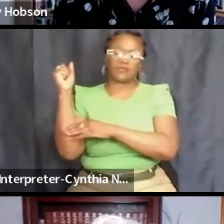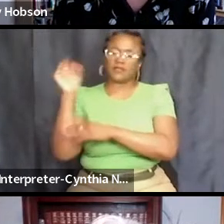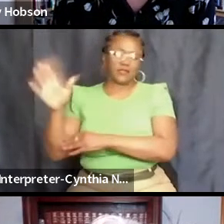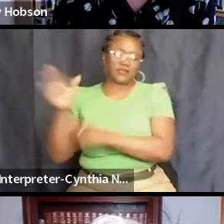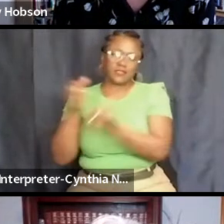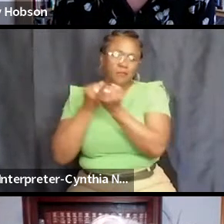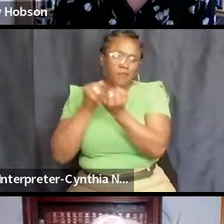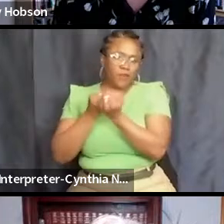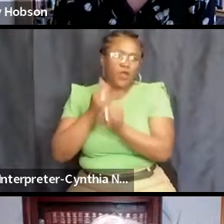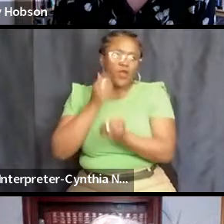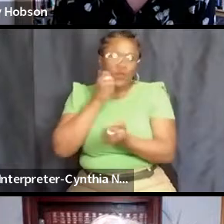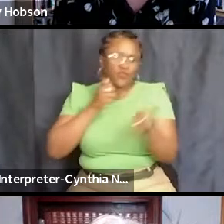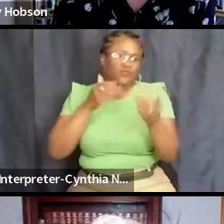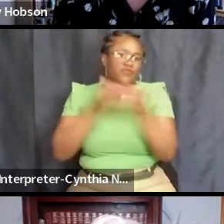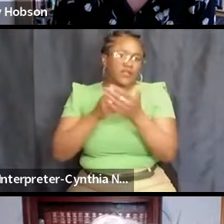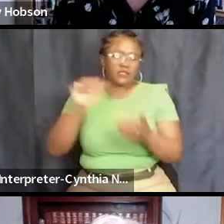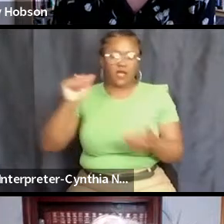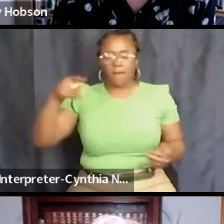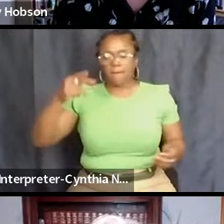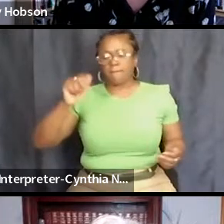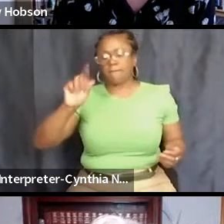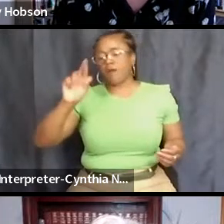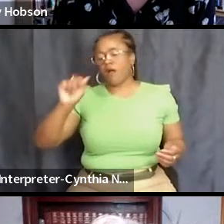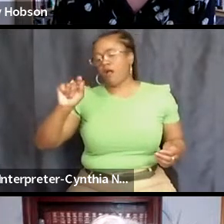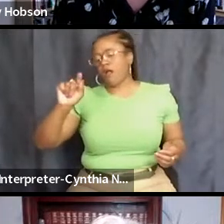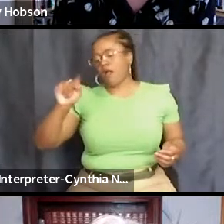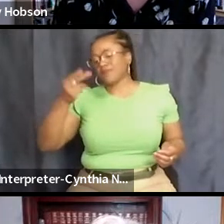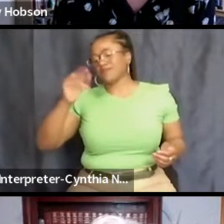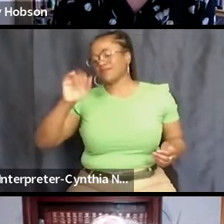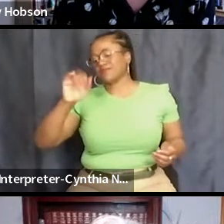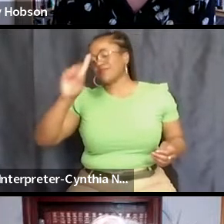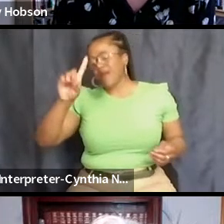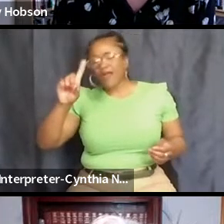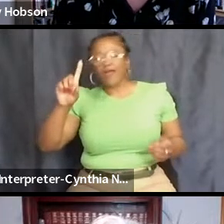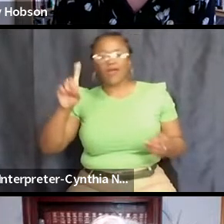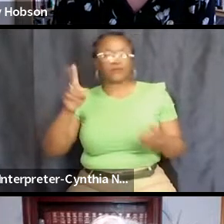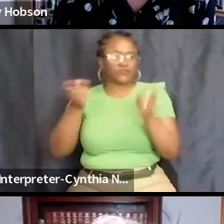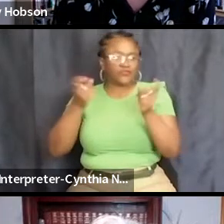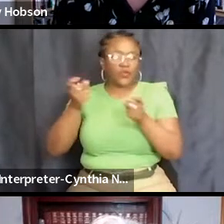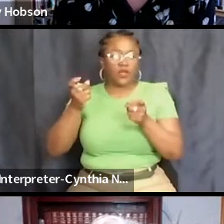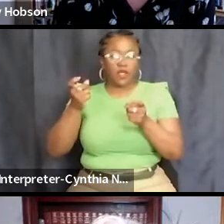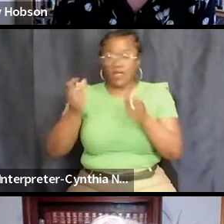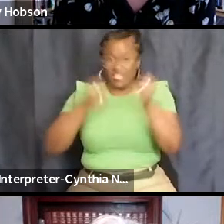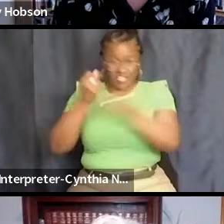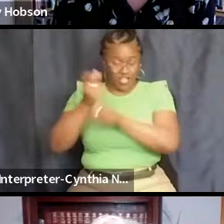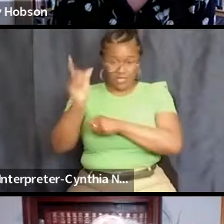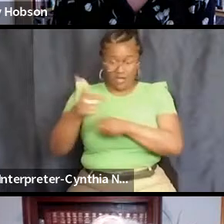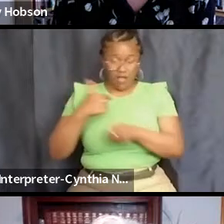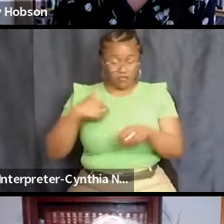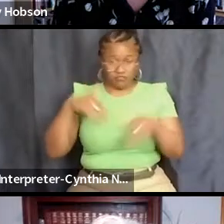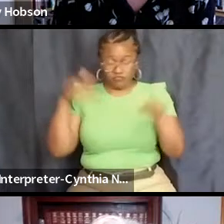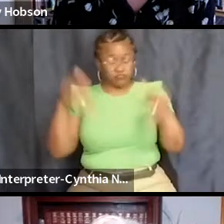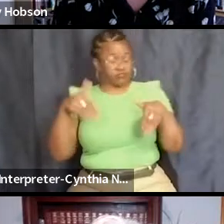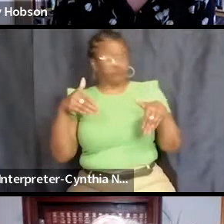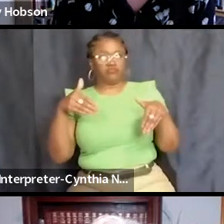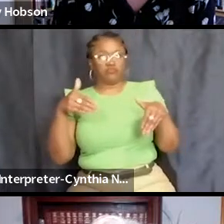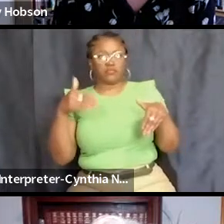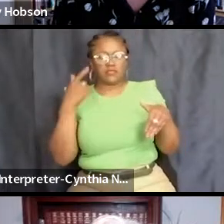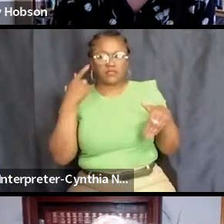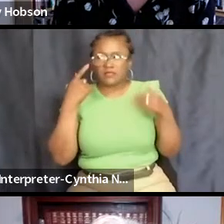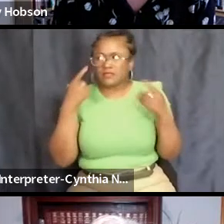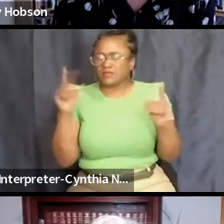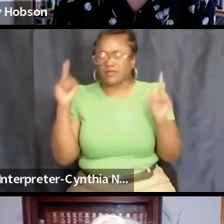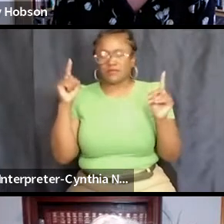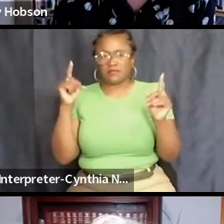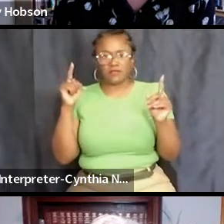support of the racist apartheid regime. And years later, I was aghast at the conservative movement's success in